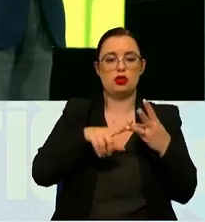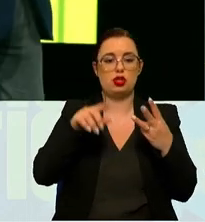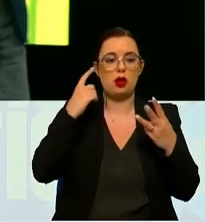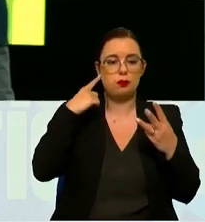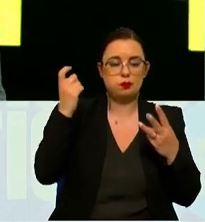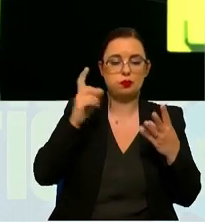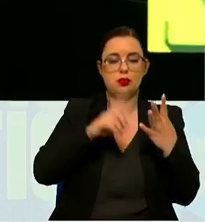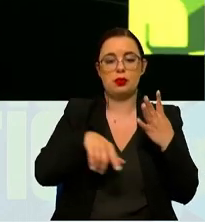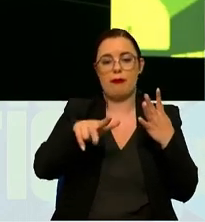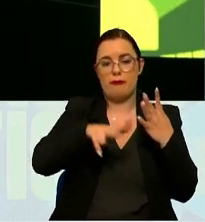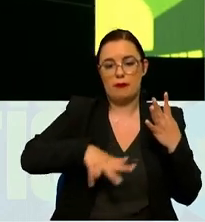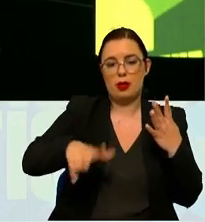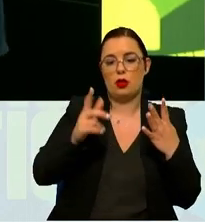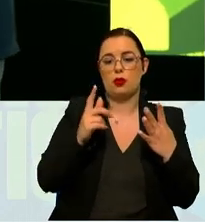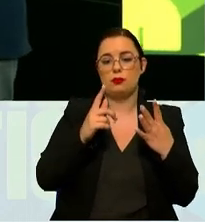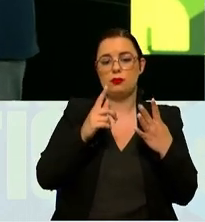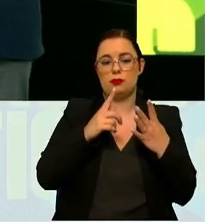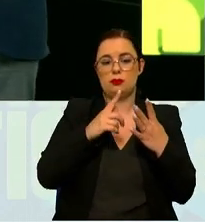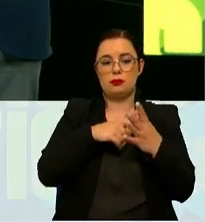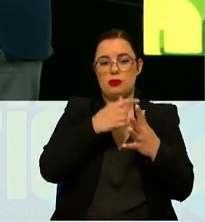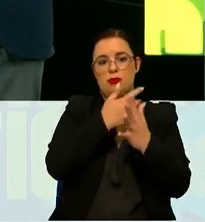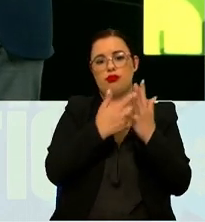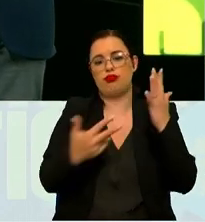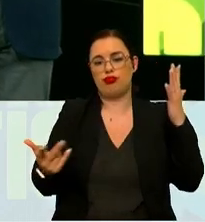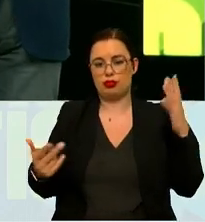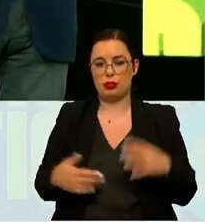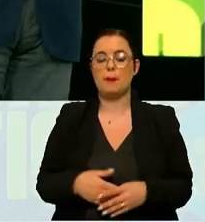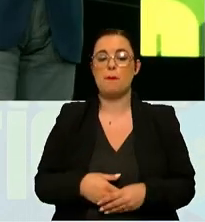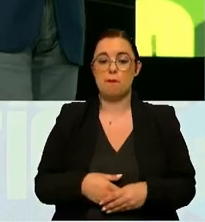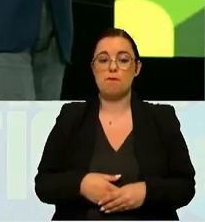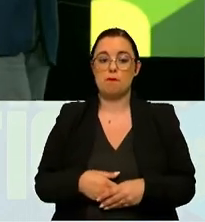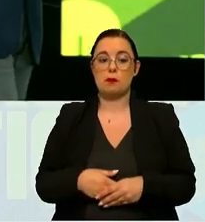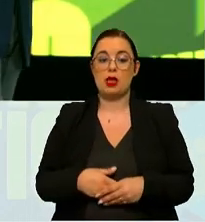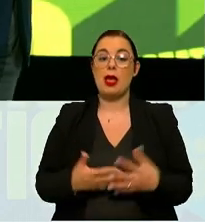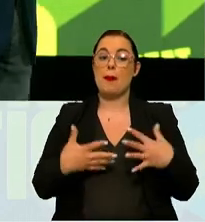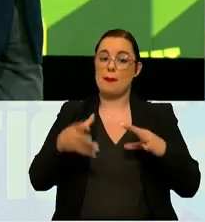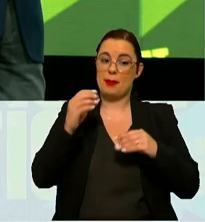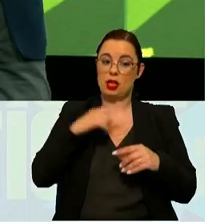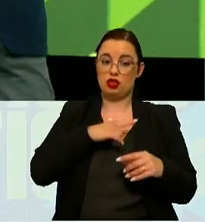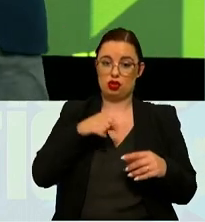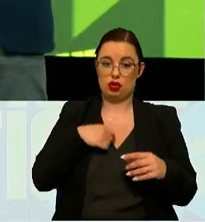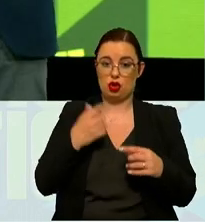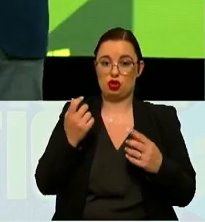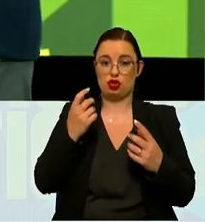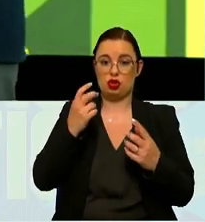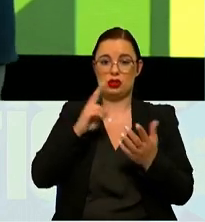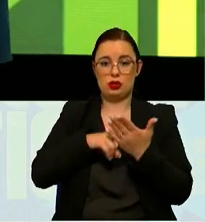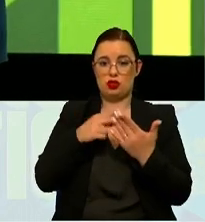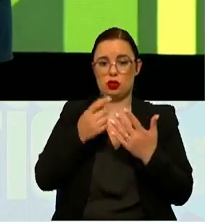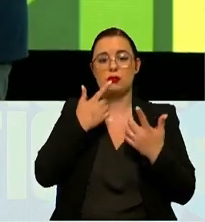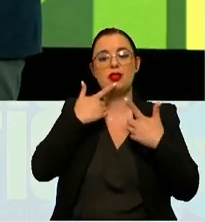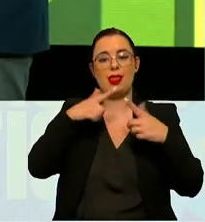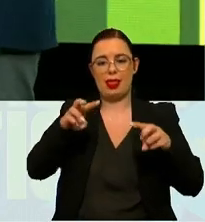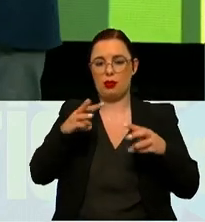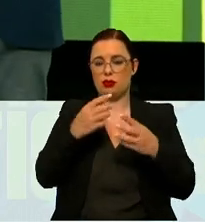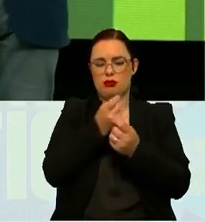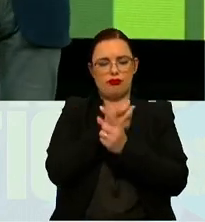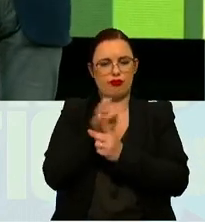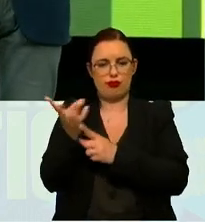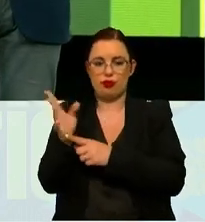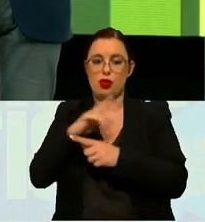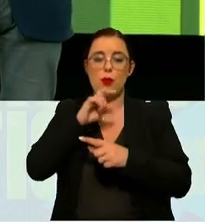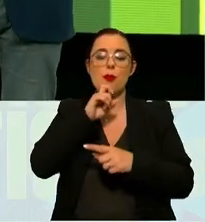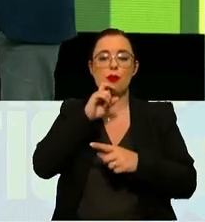sound, video, you name it. It was when working on translating from any language to any language that we